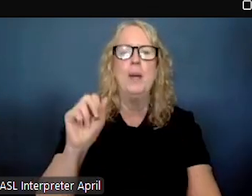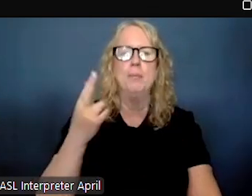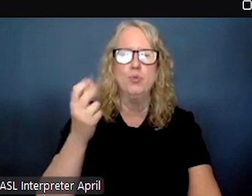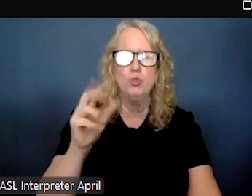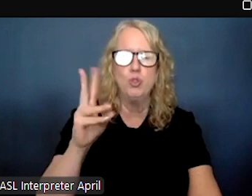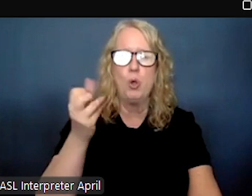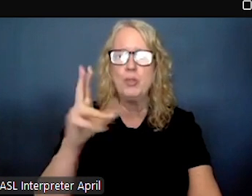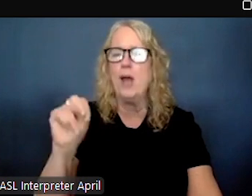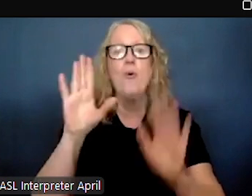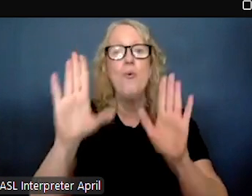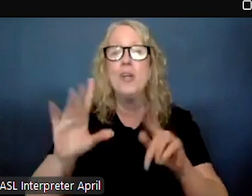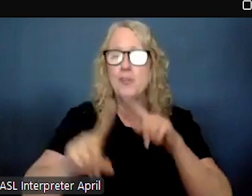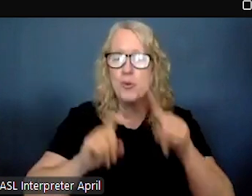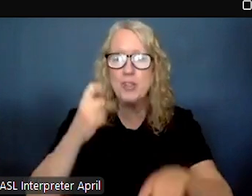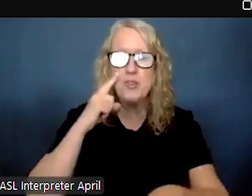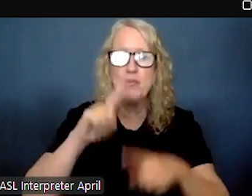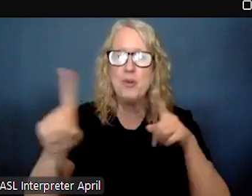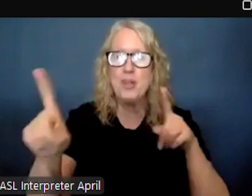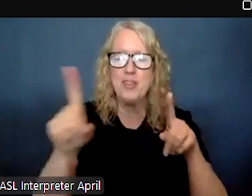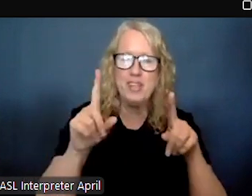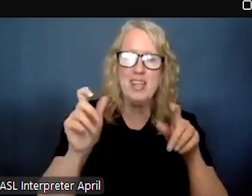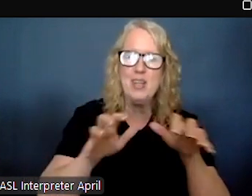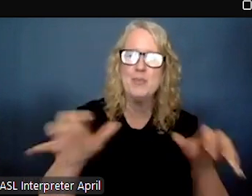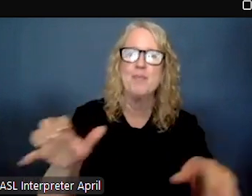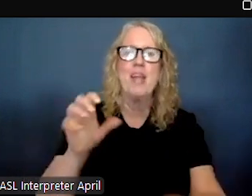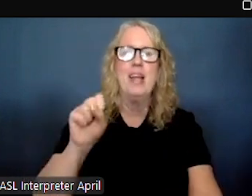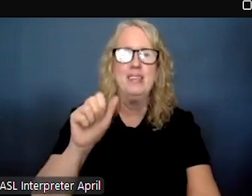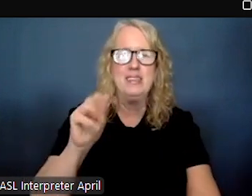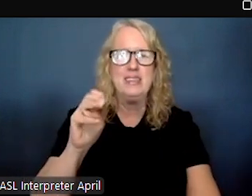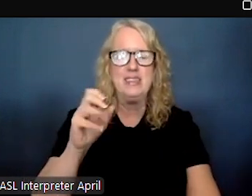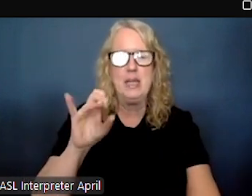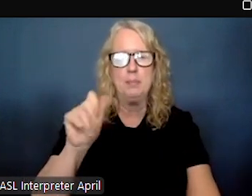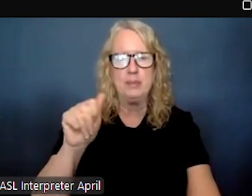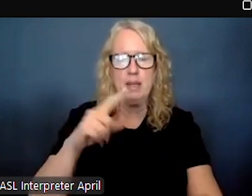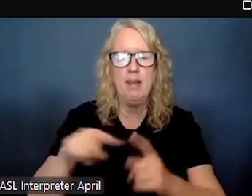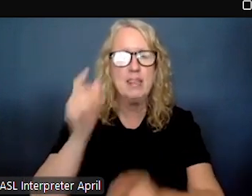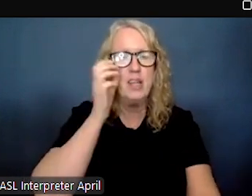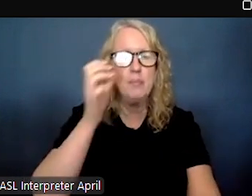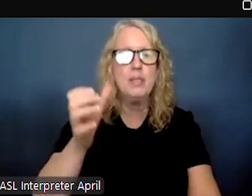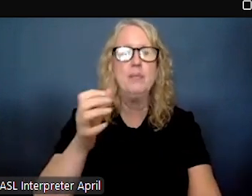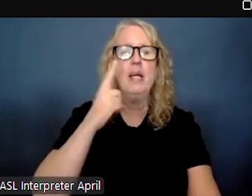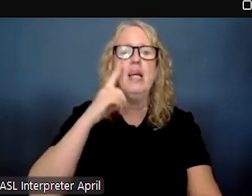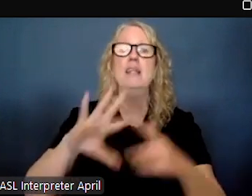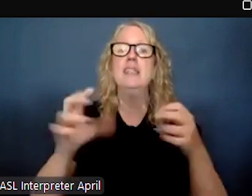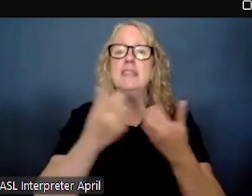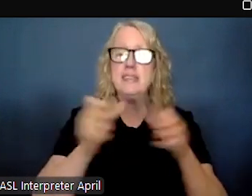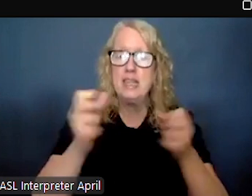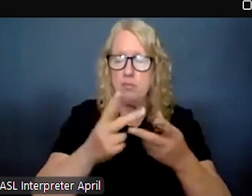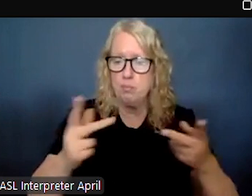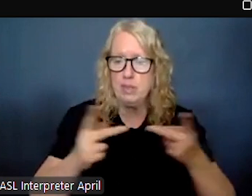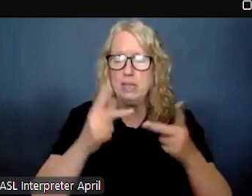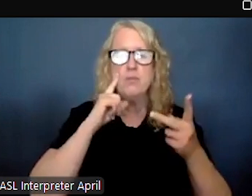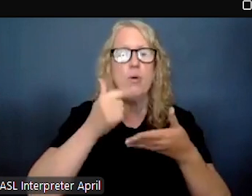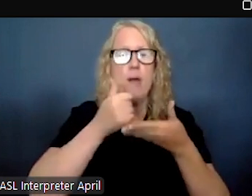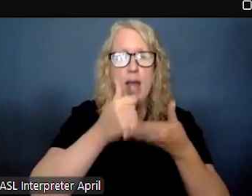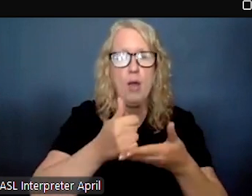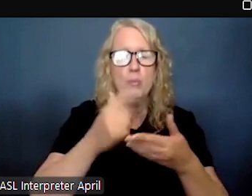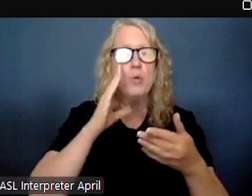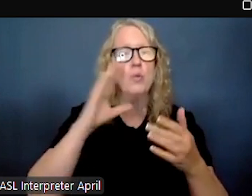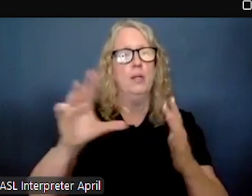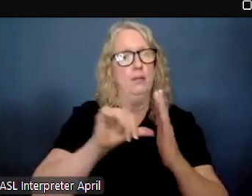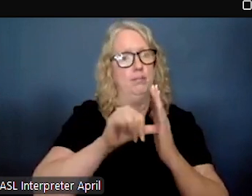the audience. So let's go. SAMHSA's concept of, quote, a safe place for help, unquote,